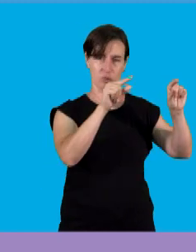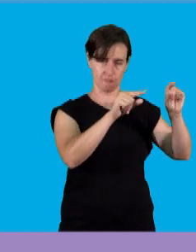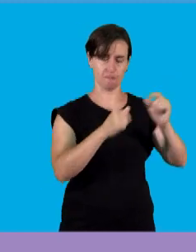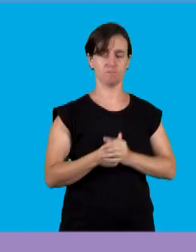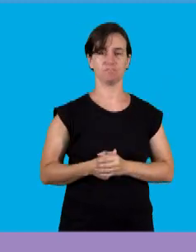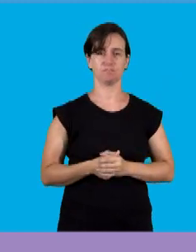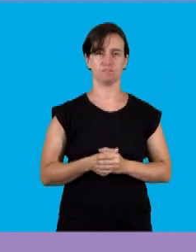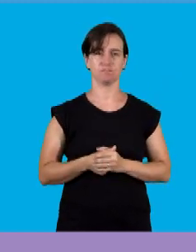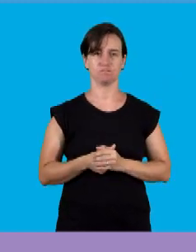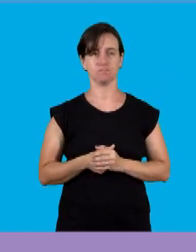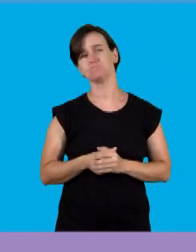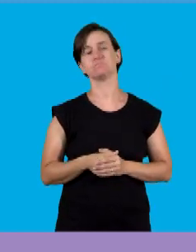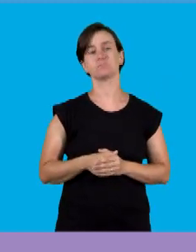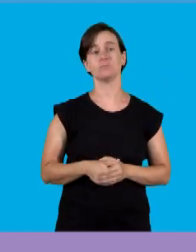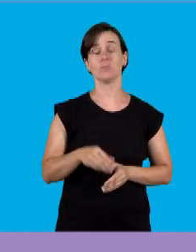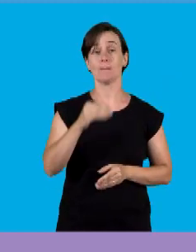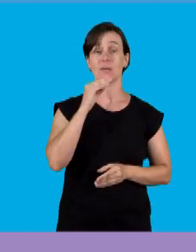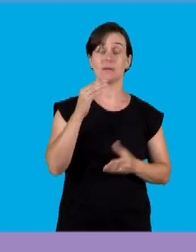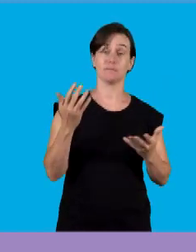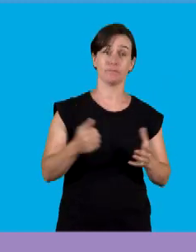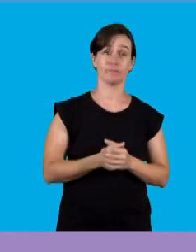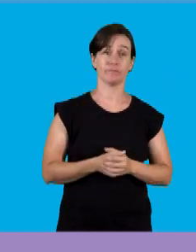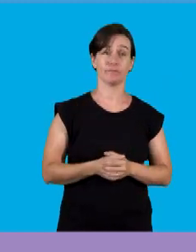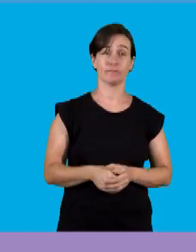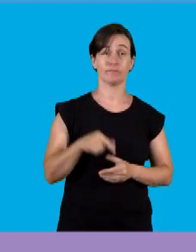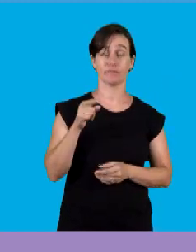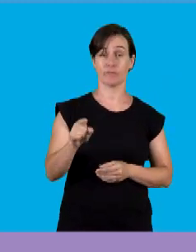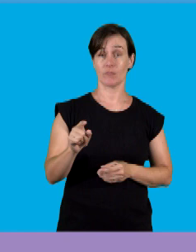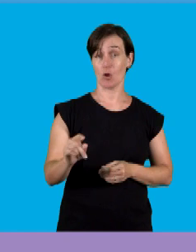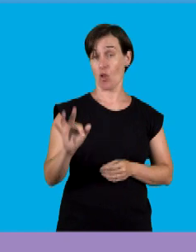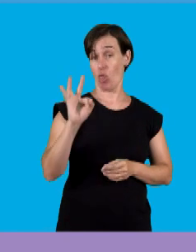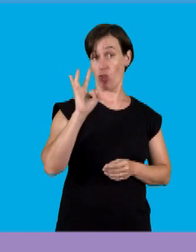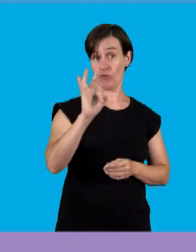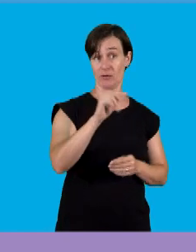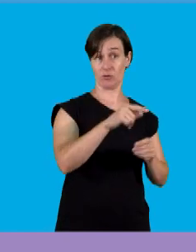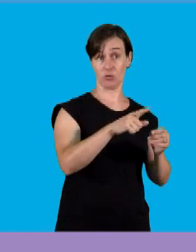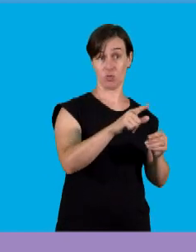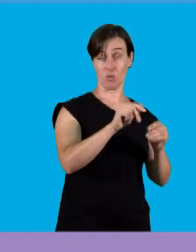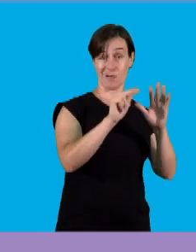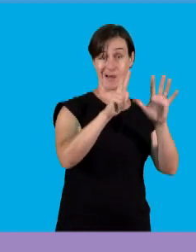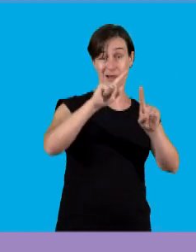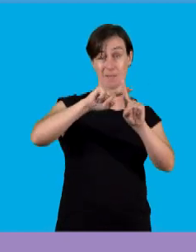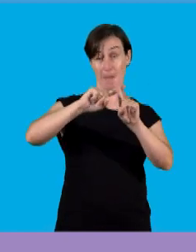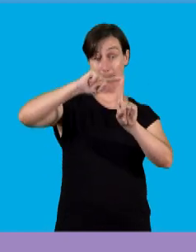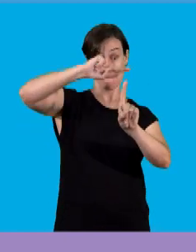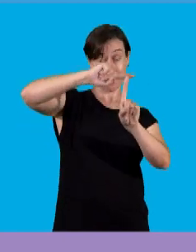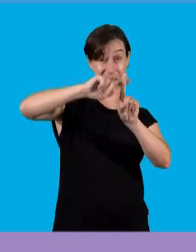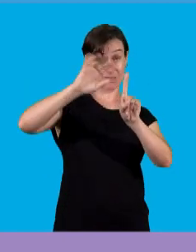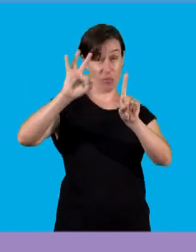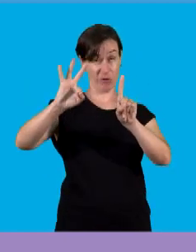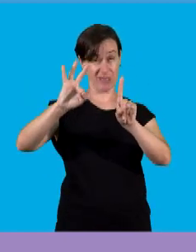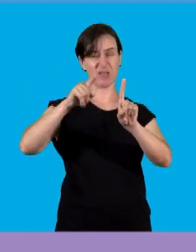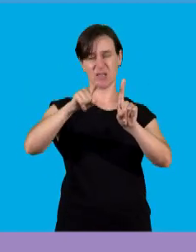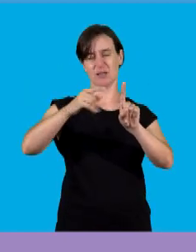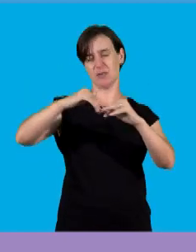see there, we have our addition, which means that that 3 is going to be calculated alone. So from